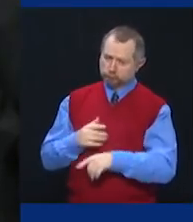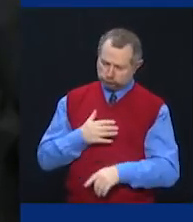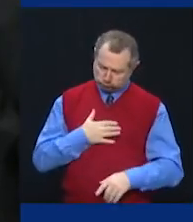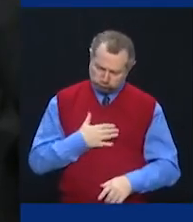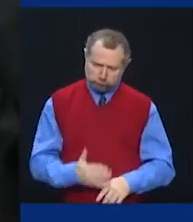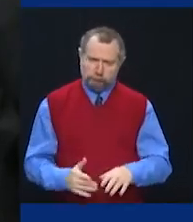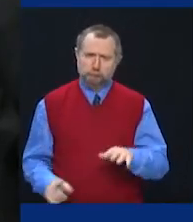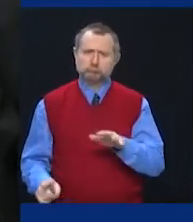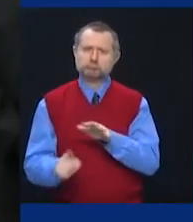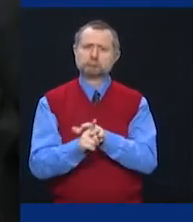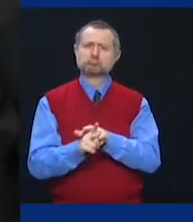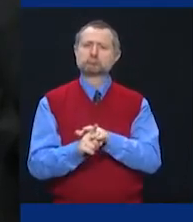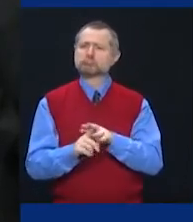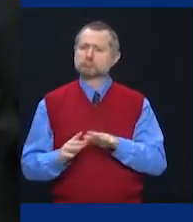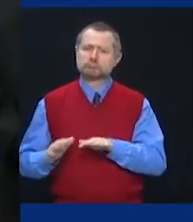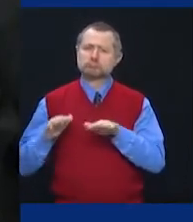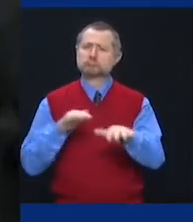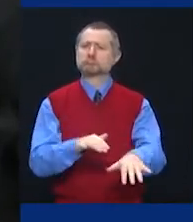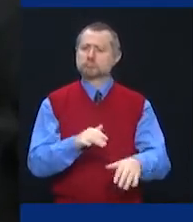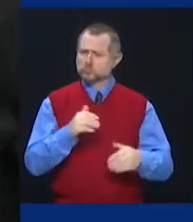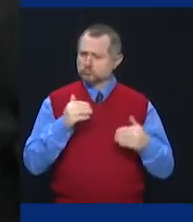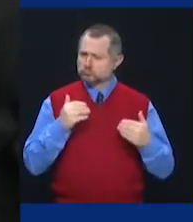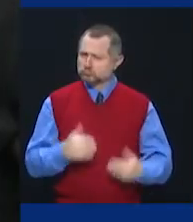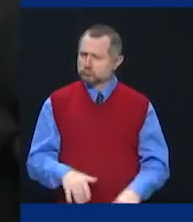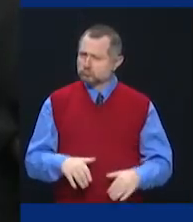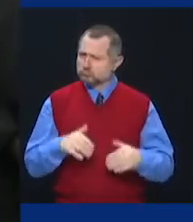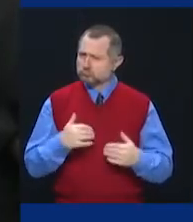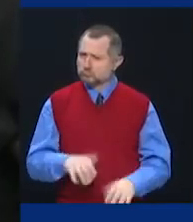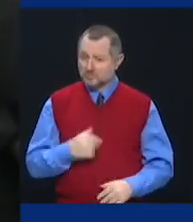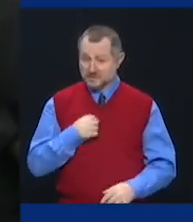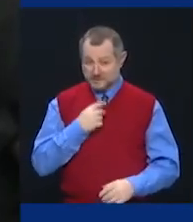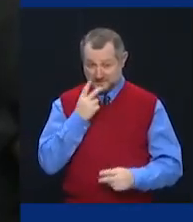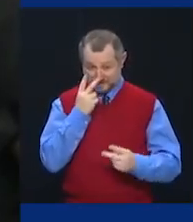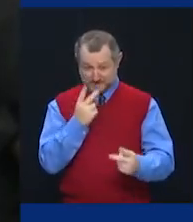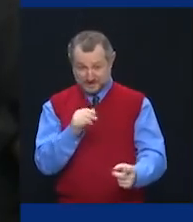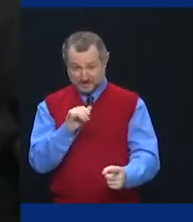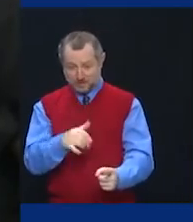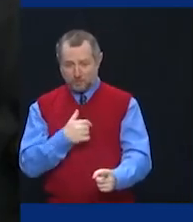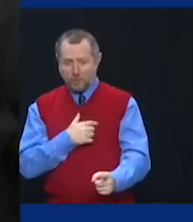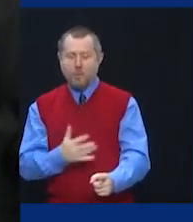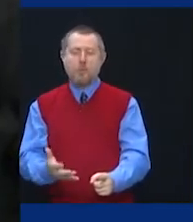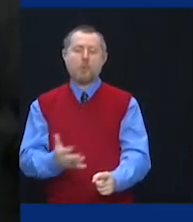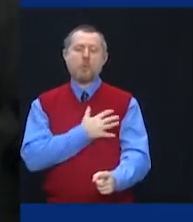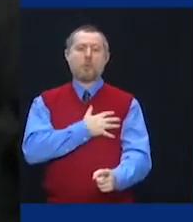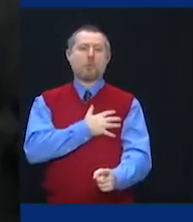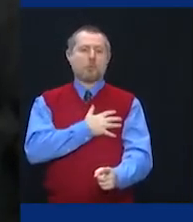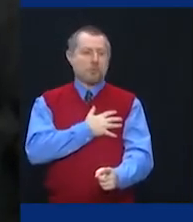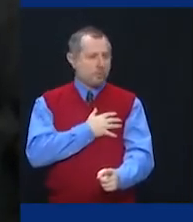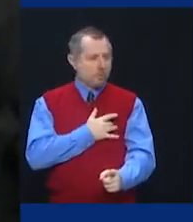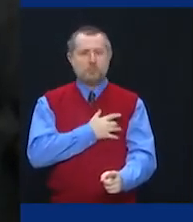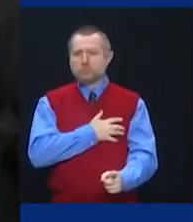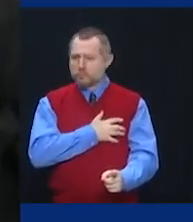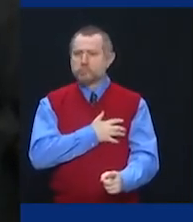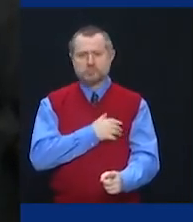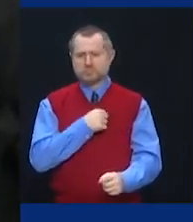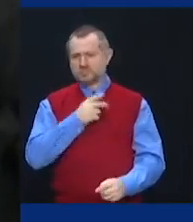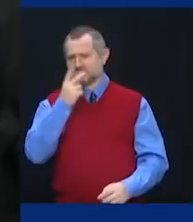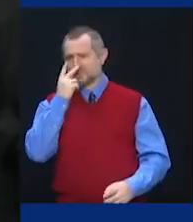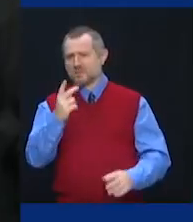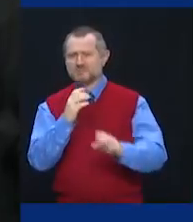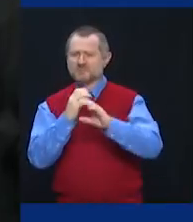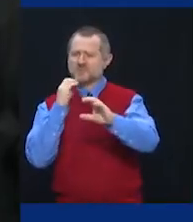up. And that's what was so powerful to me. In this frightening scene, Jeeps, Army